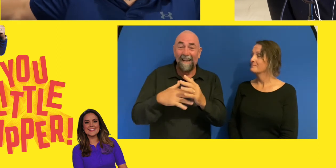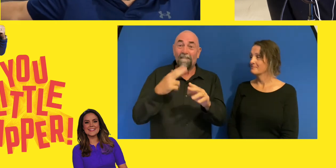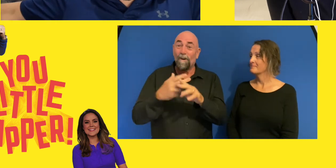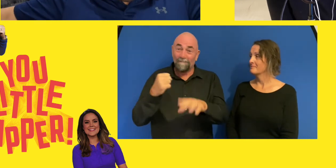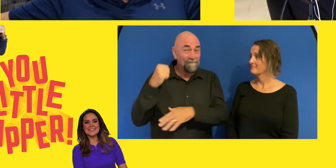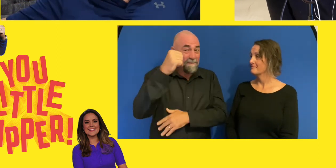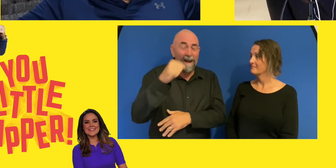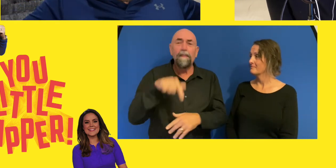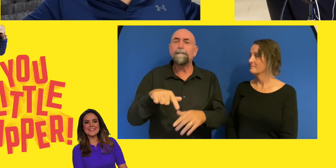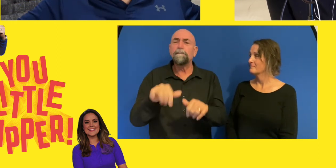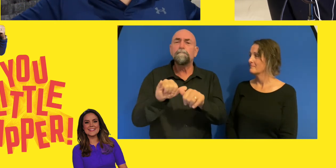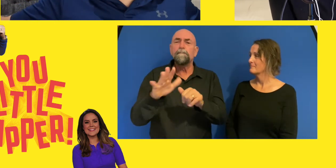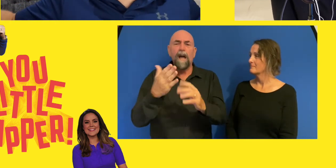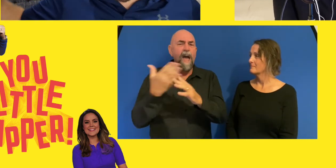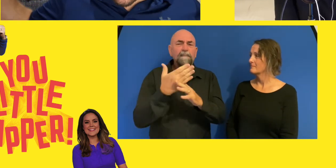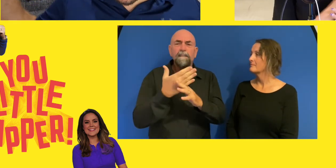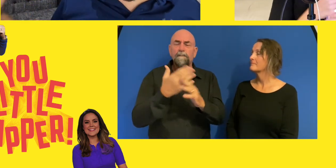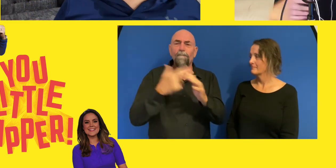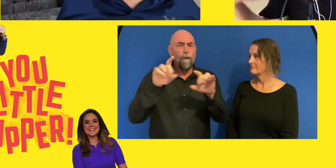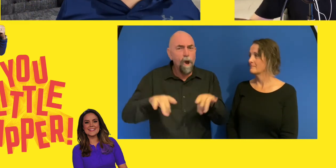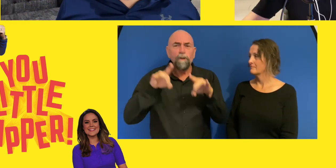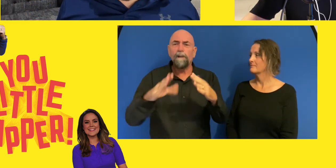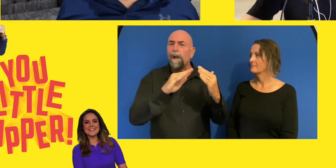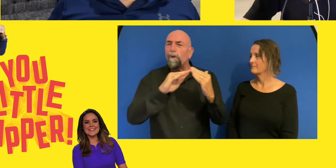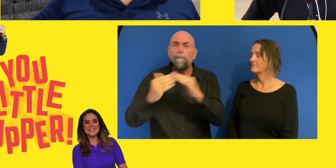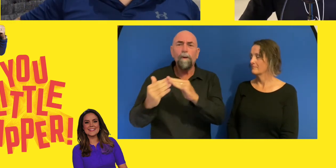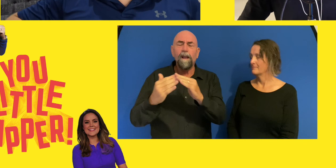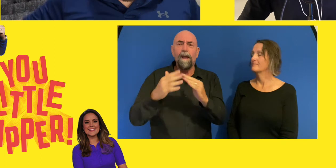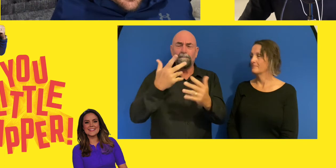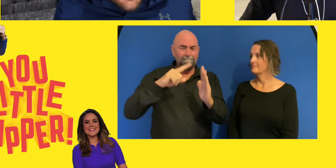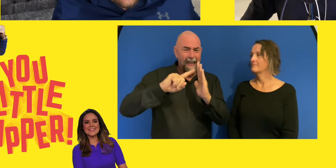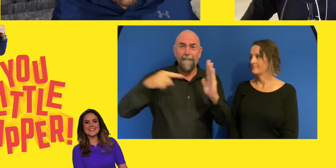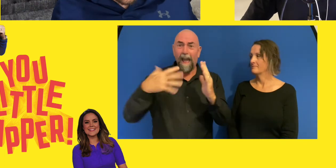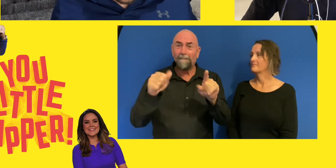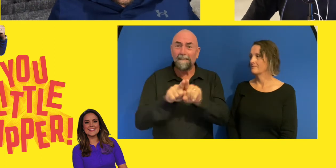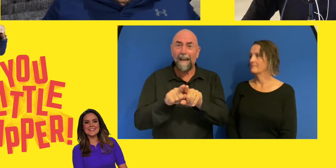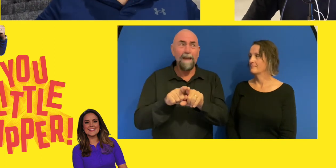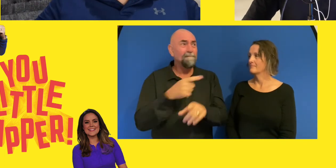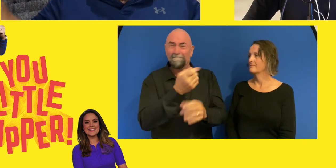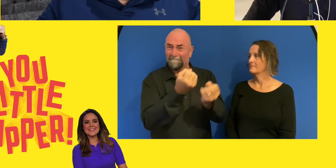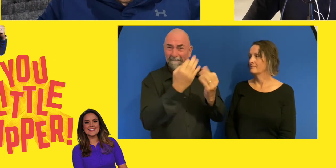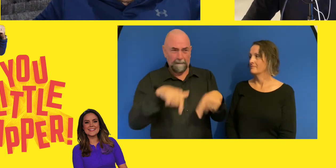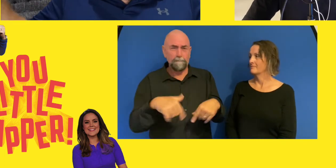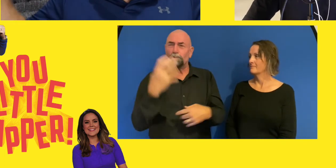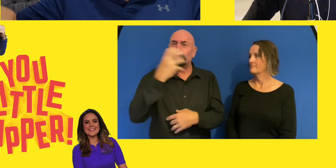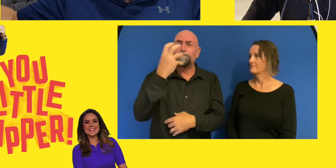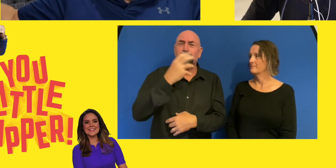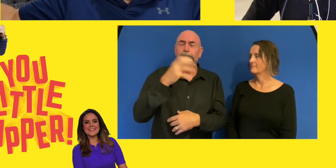of You Little Ripper. Again, that this is the most accessible podcast that the Australian community has